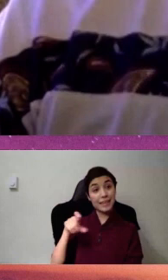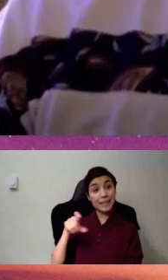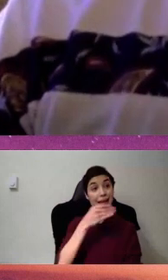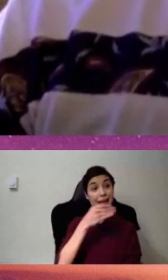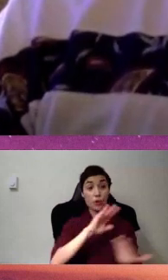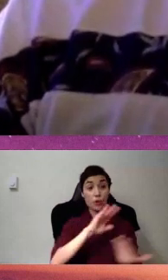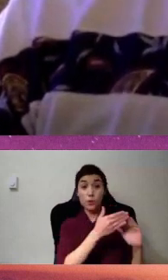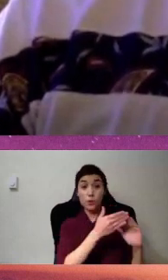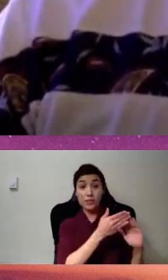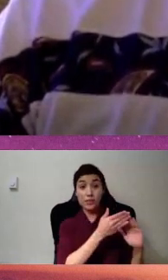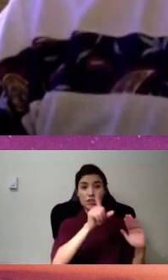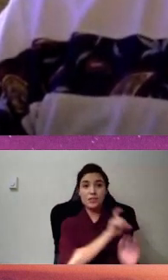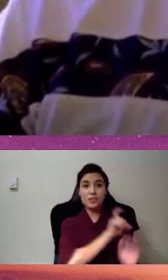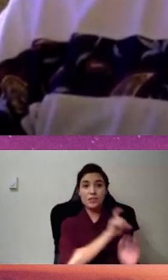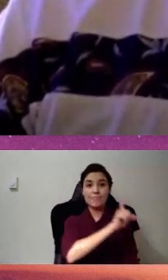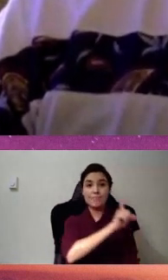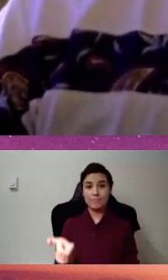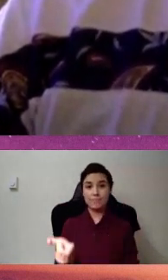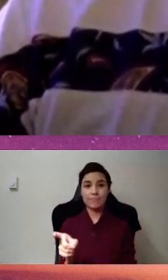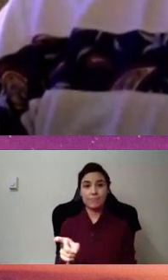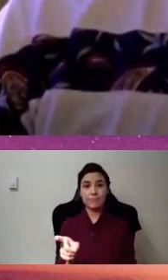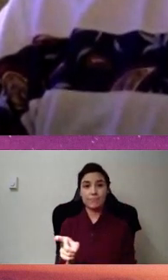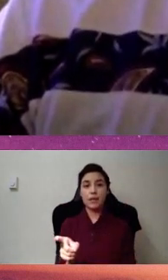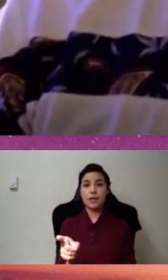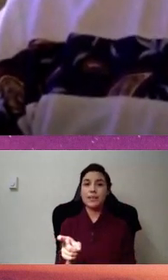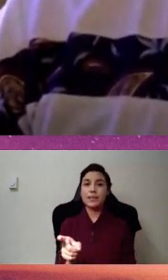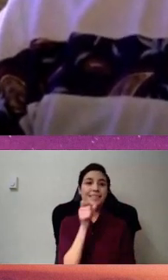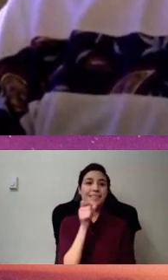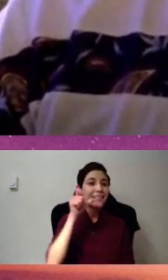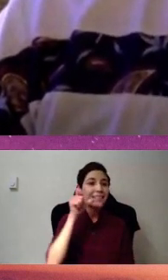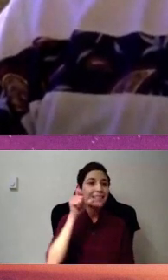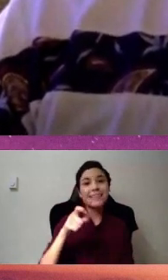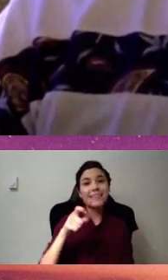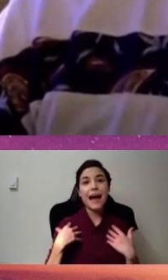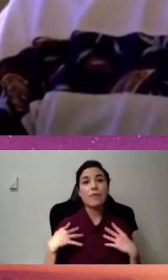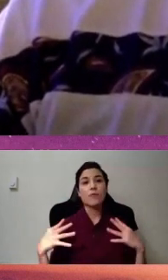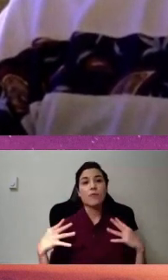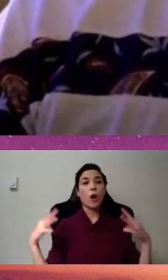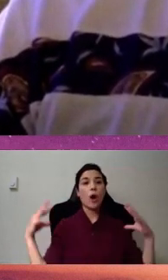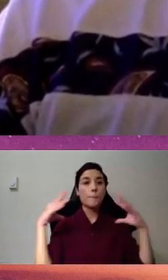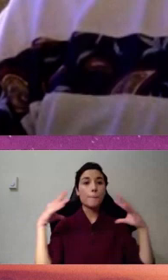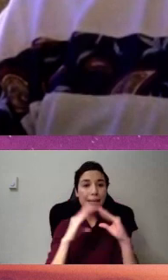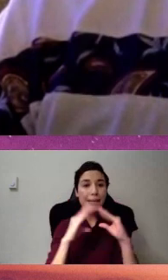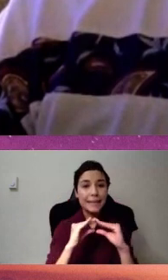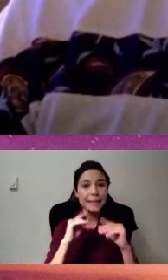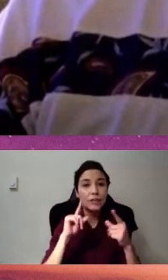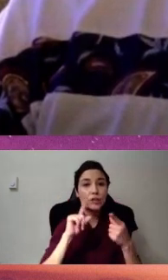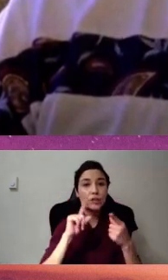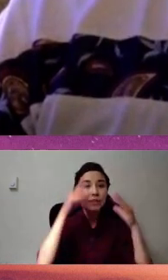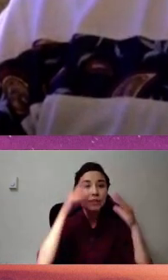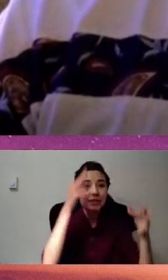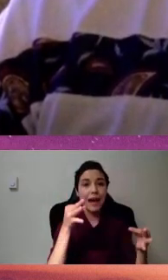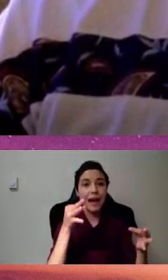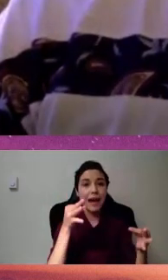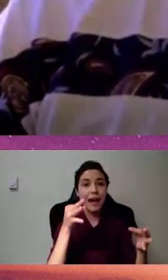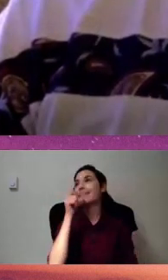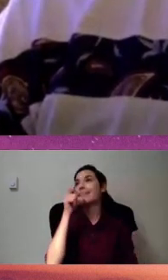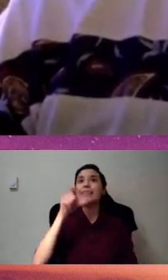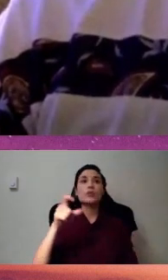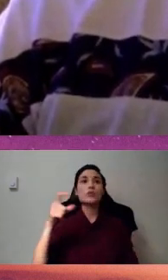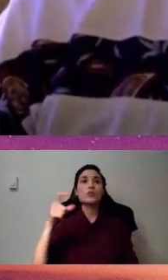no like council decision about that. There was no like merging of minds. There was